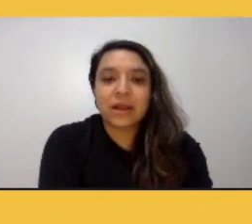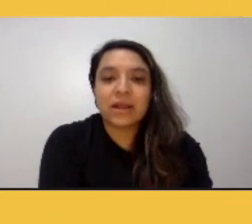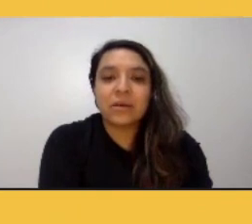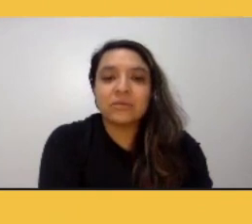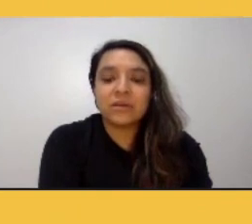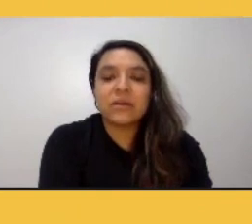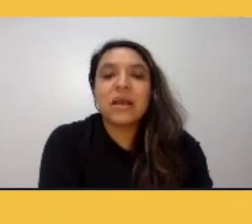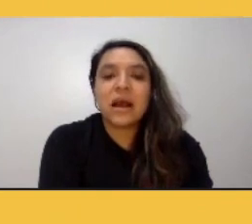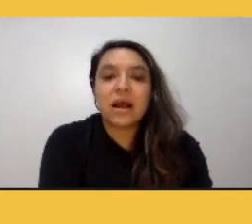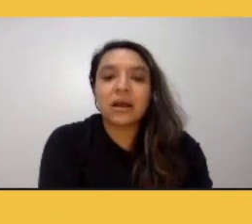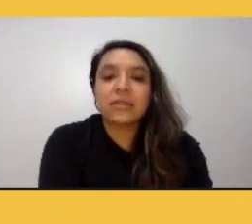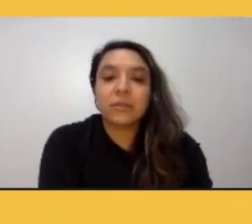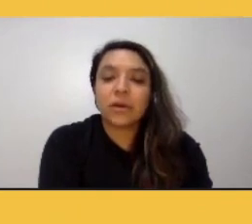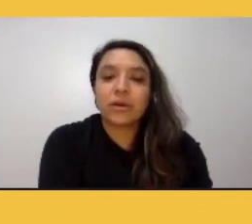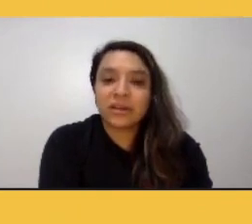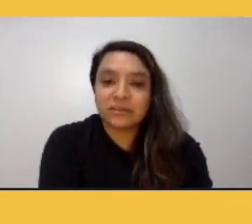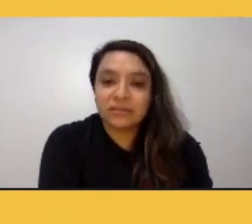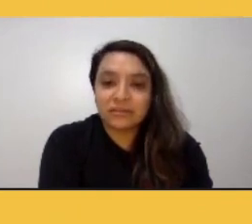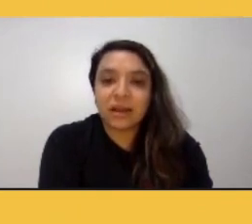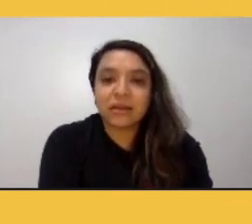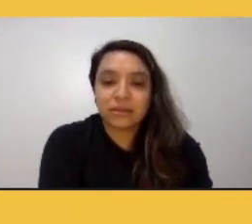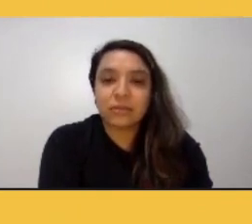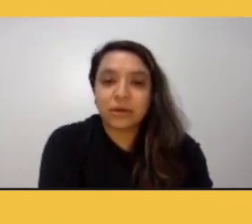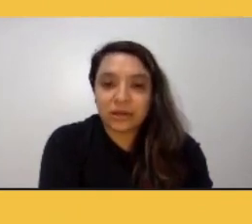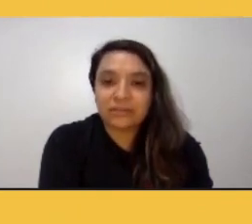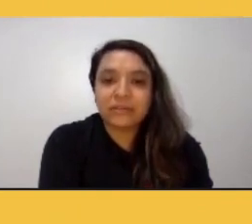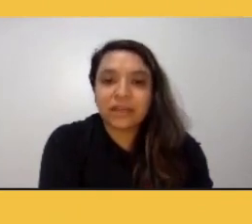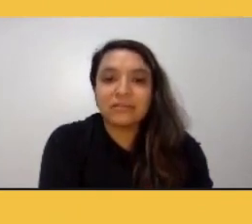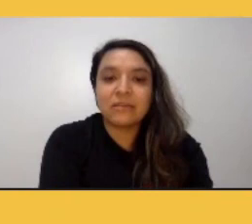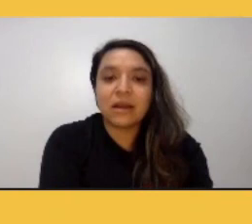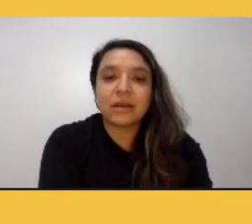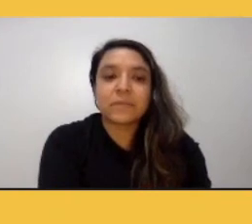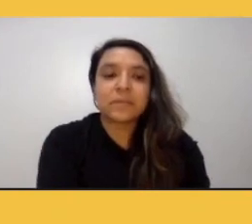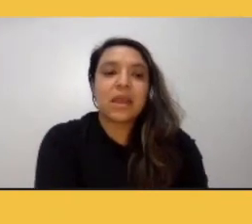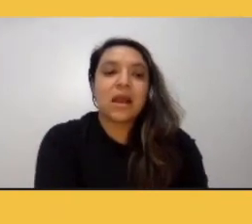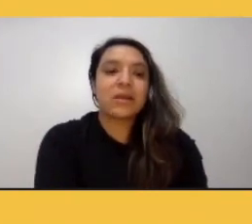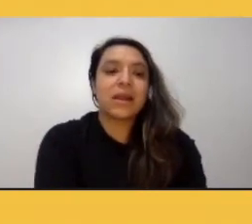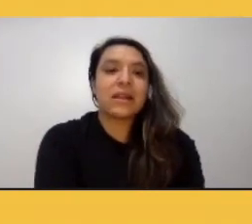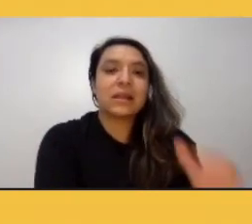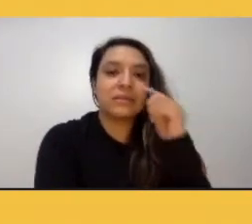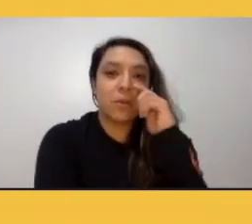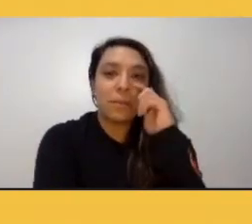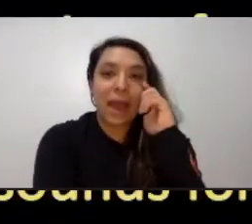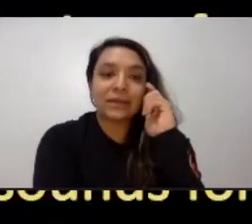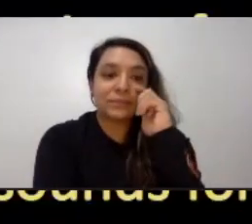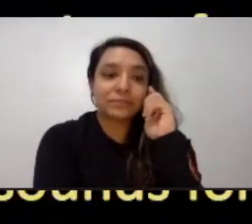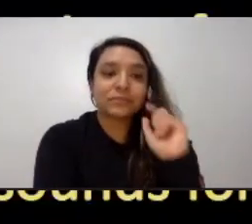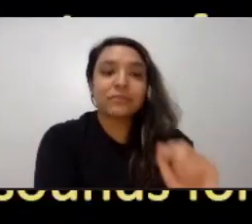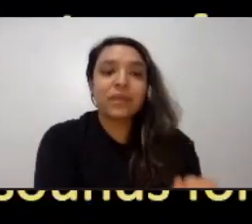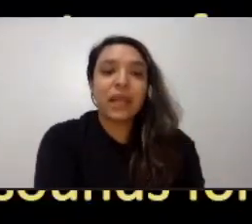get ready, go. D, unk, the word is dunk. The word is, yes, dunk. All right, now let's go